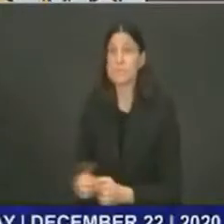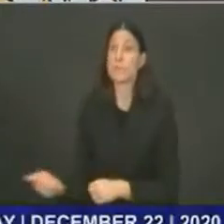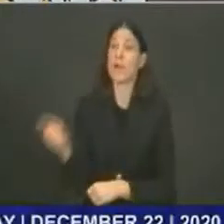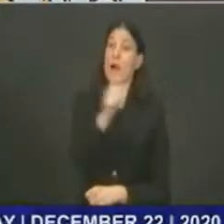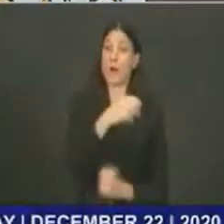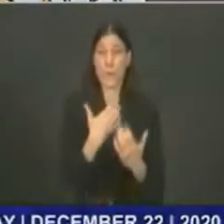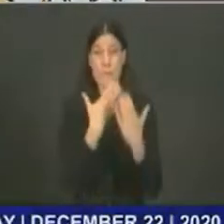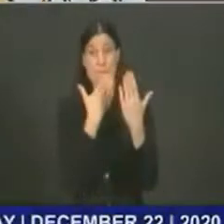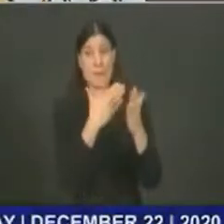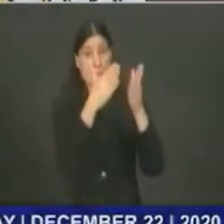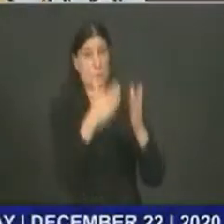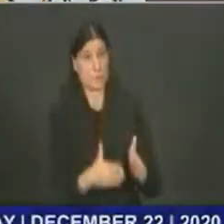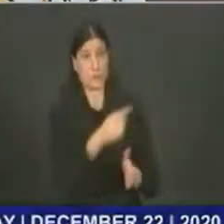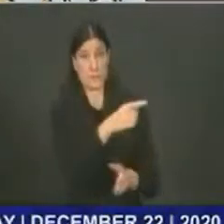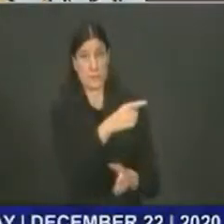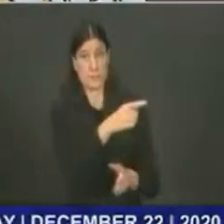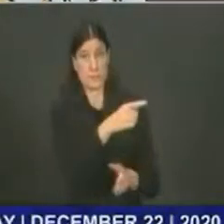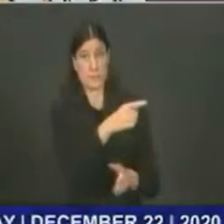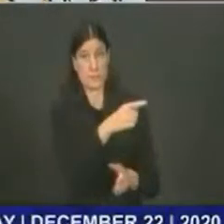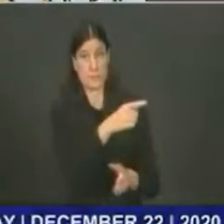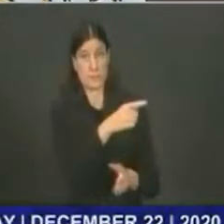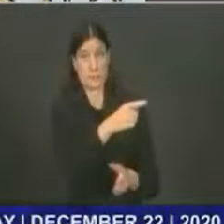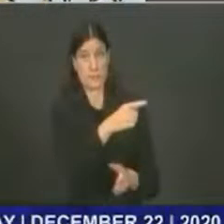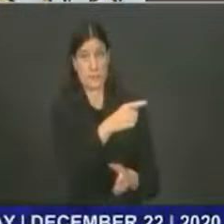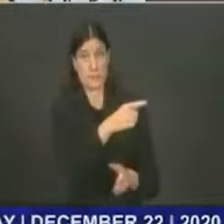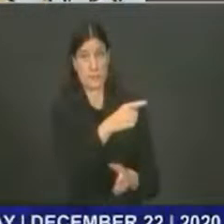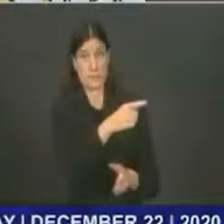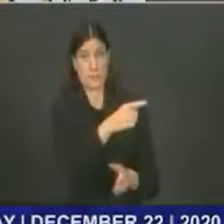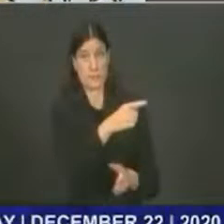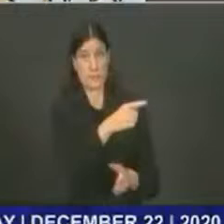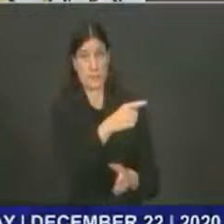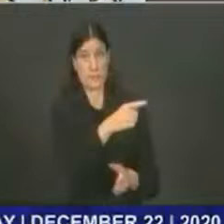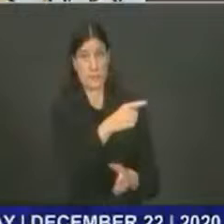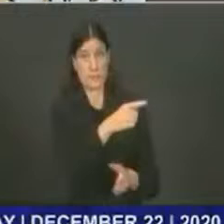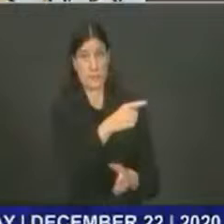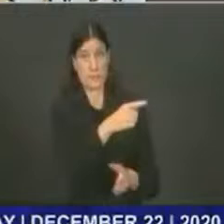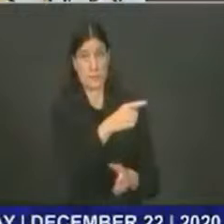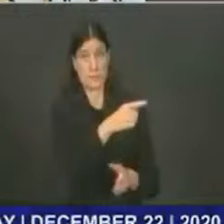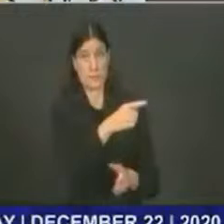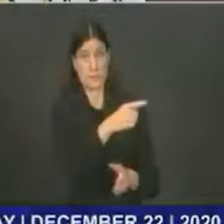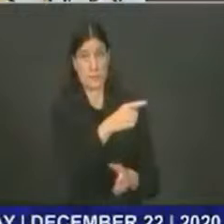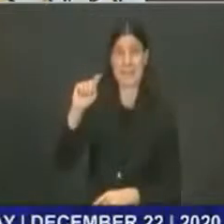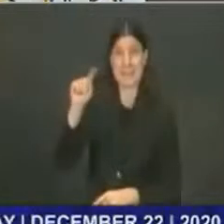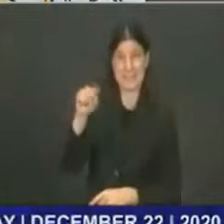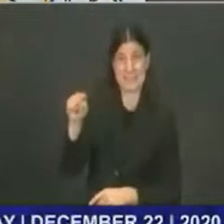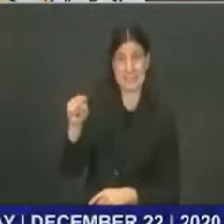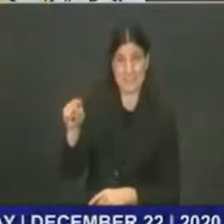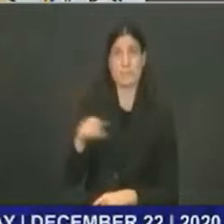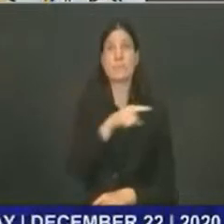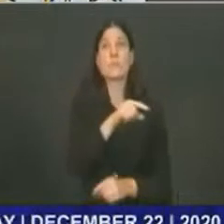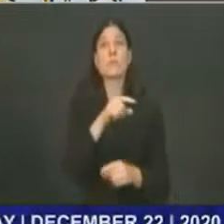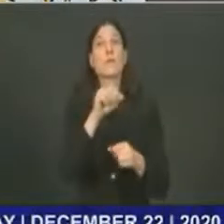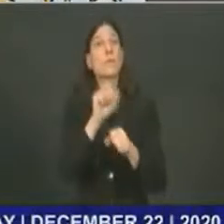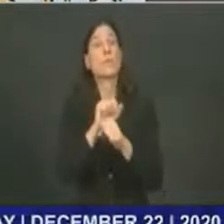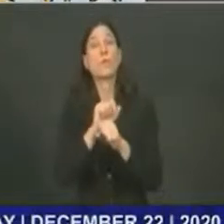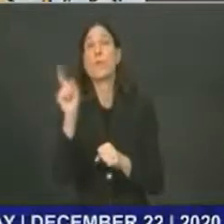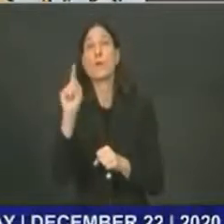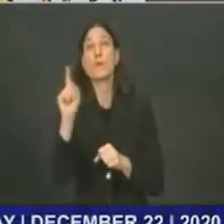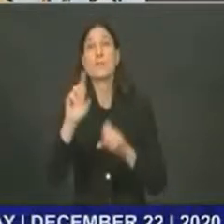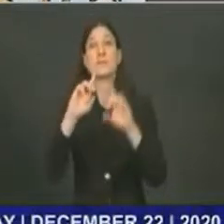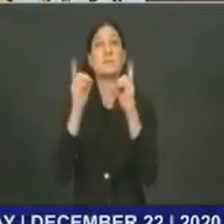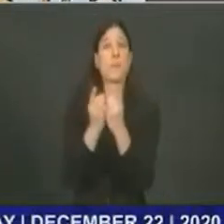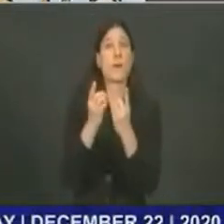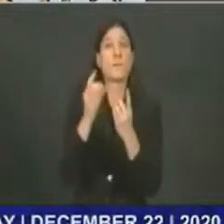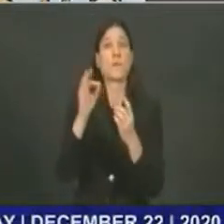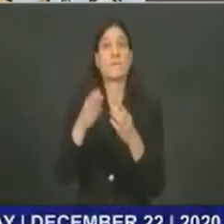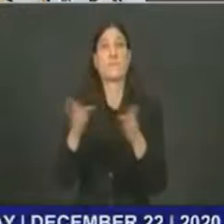spent hours. She works at DLT. As you can imagine, Department of Labor and Training has been totally overrun. At our peak, we